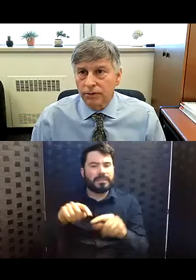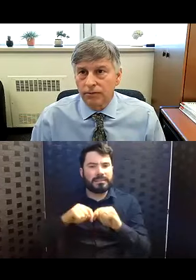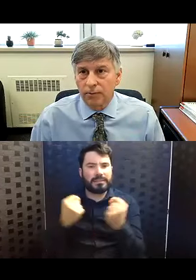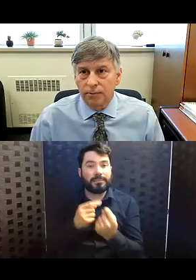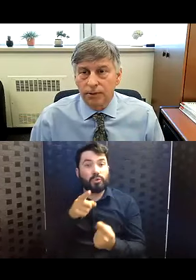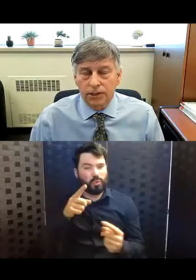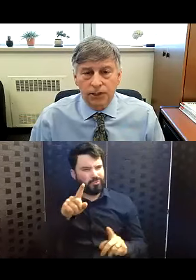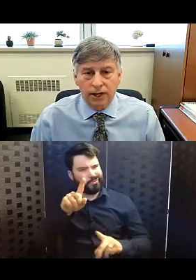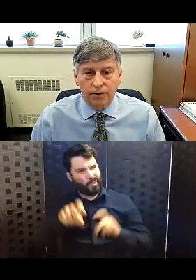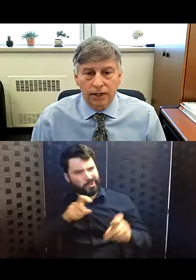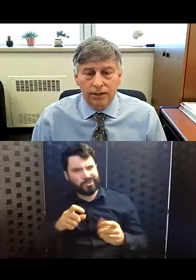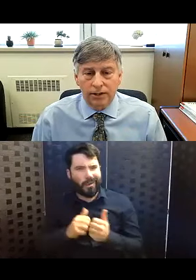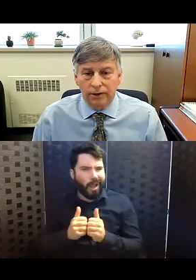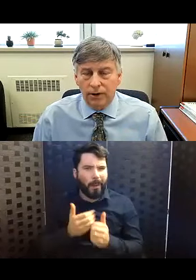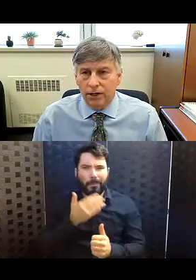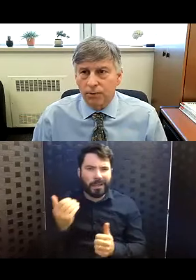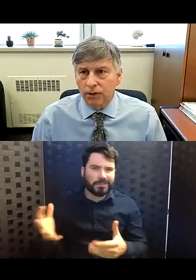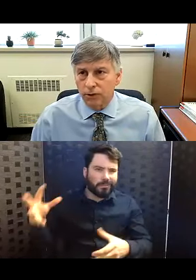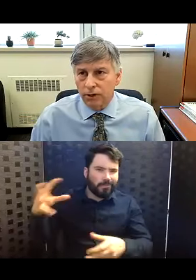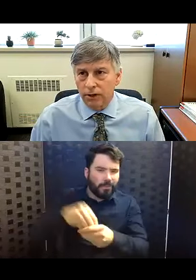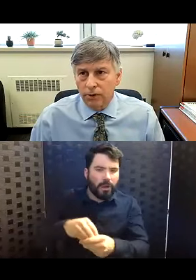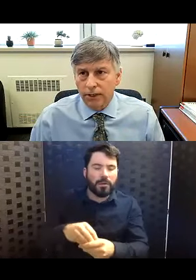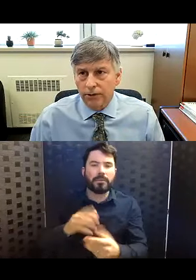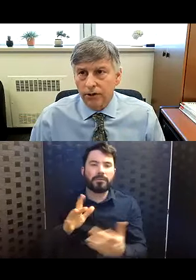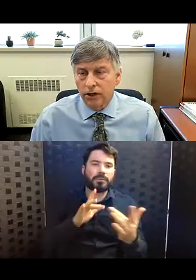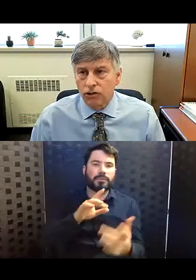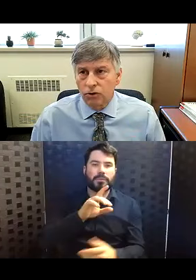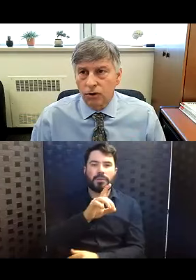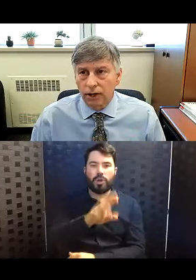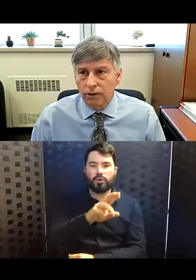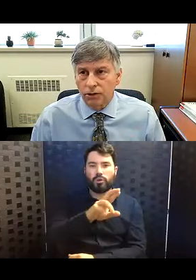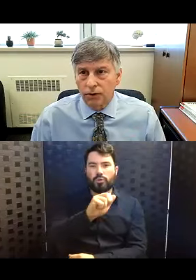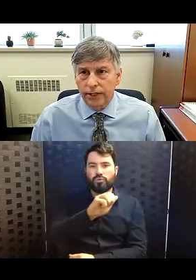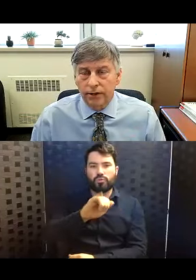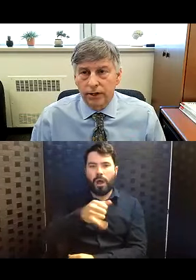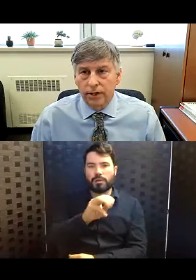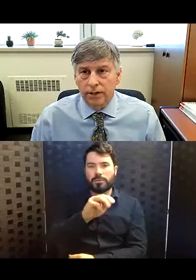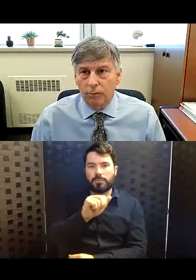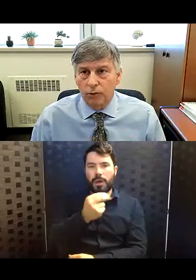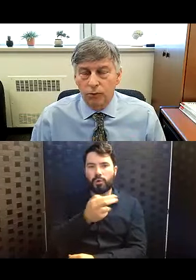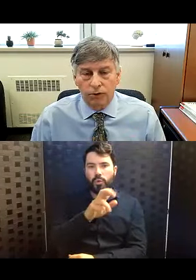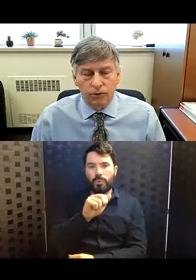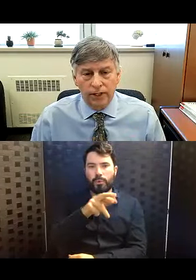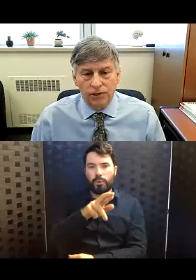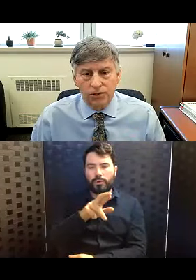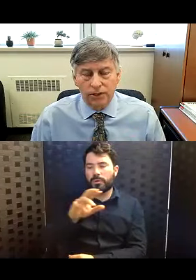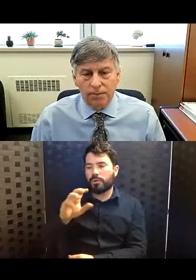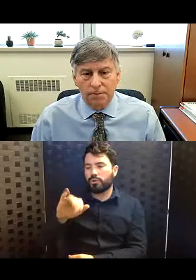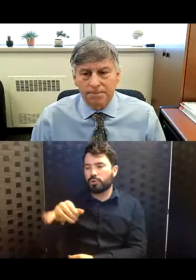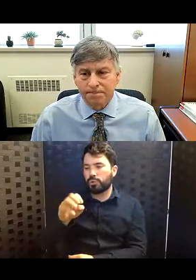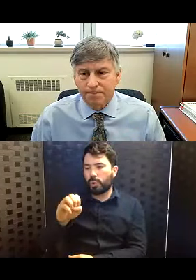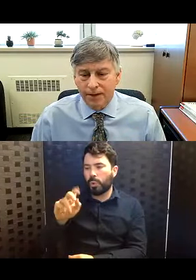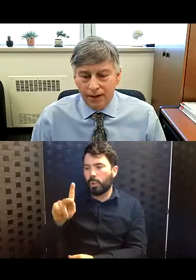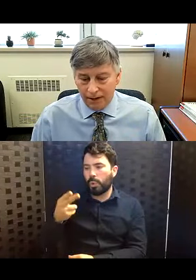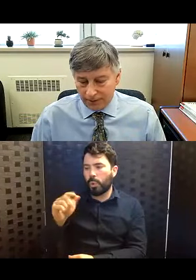in a clinical environment, please reach out to Dr. Raj Mangrulkar or Dr. Joe Kolars, who are eager to help you work through any issues that come